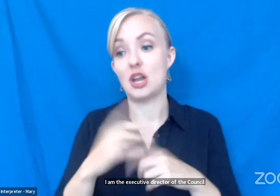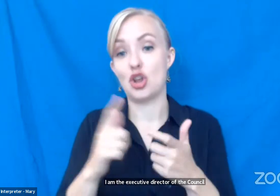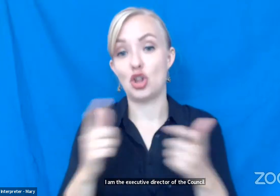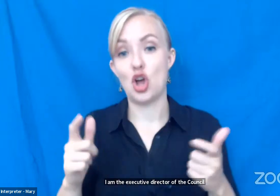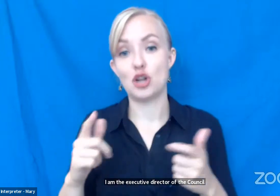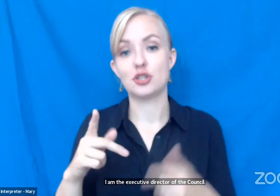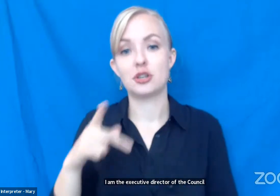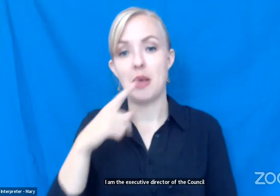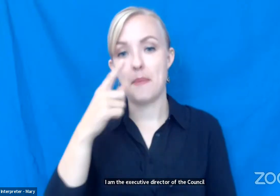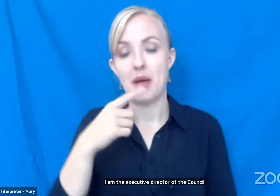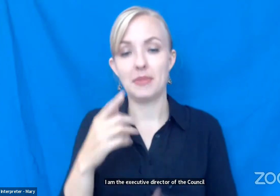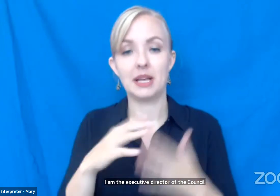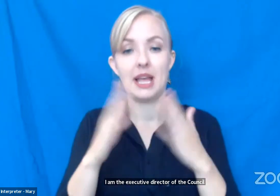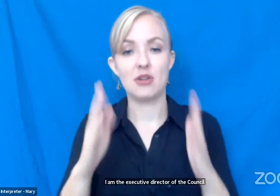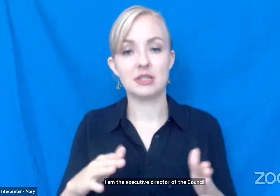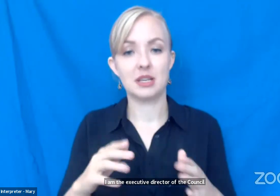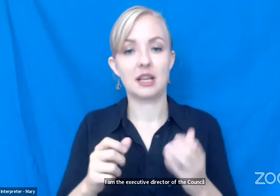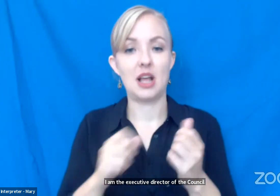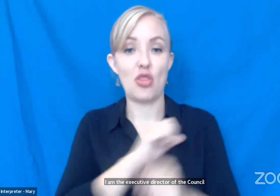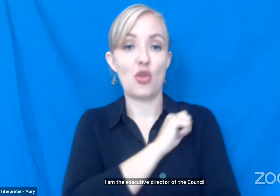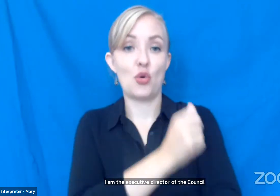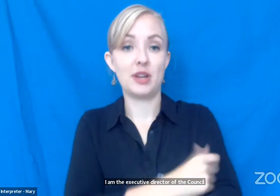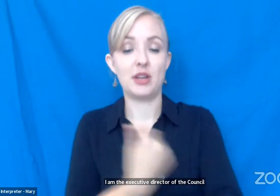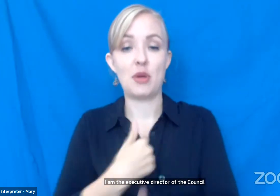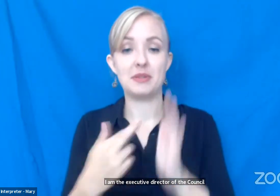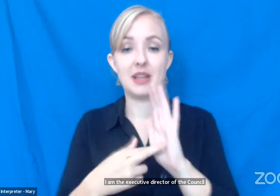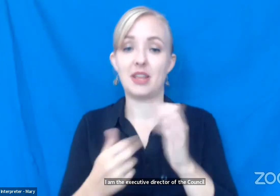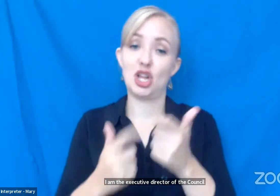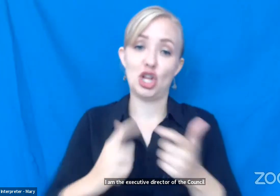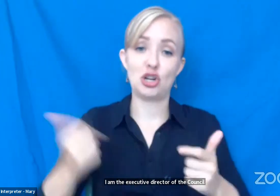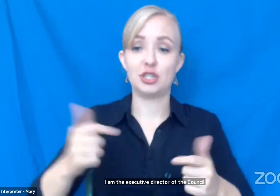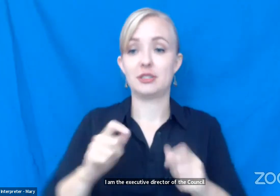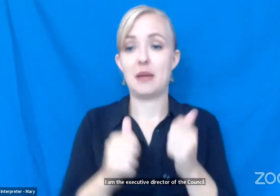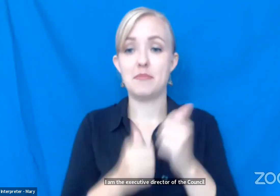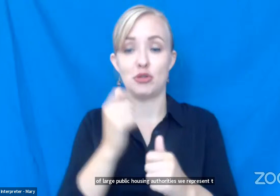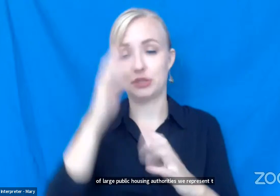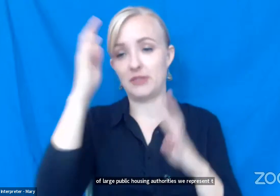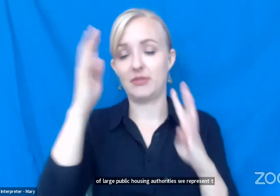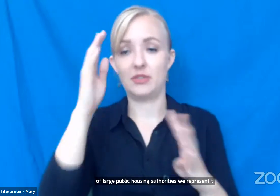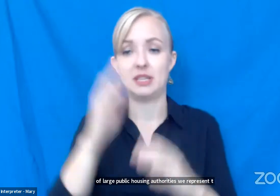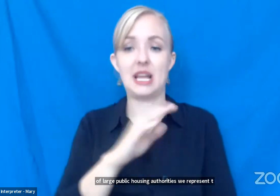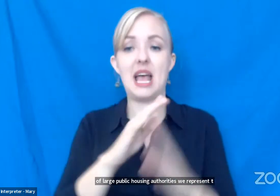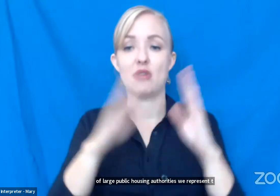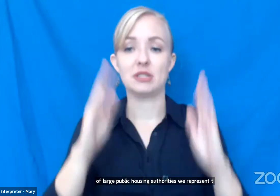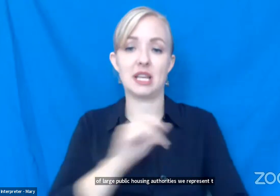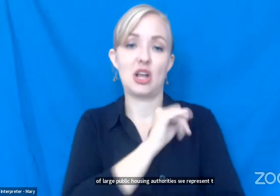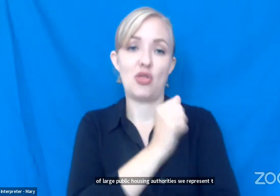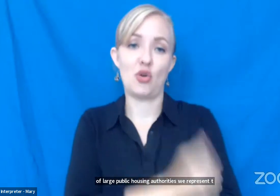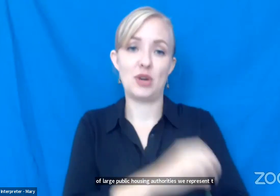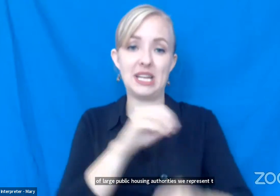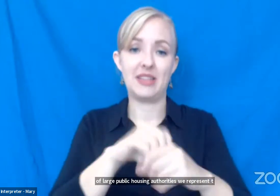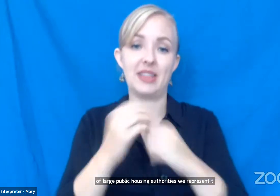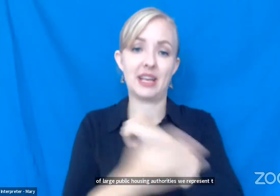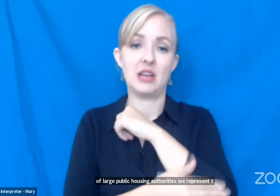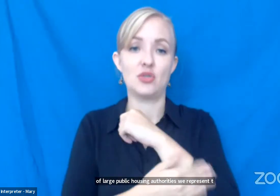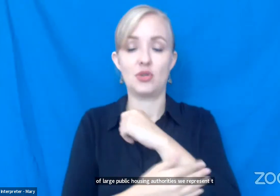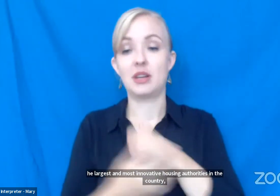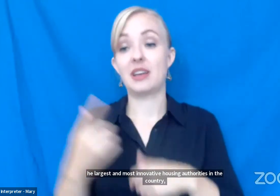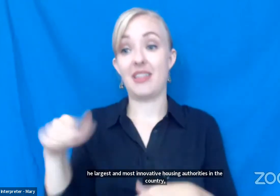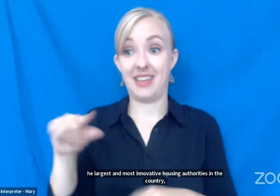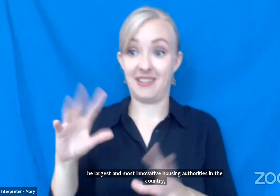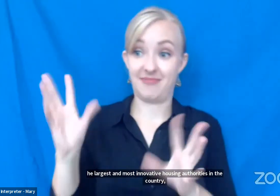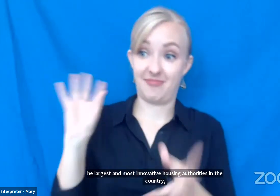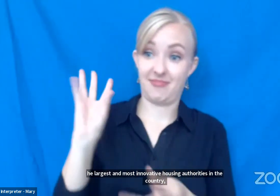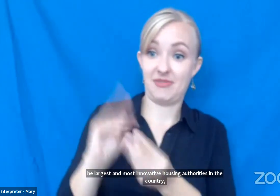Authorities. We represent the largest and most innovative housing authorities in the country. They collectively, the 70